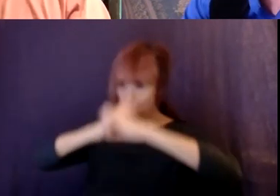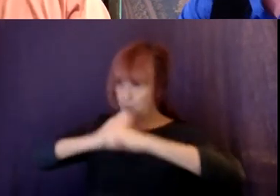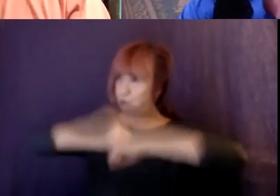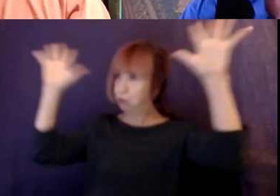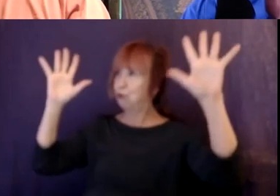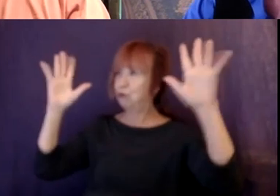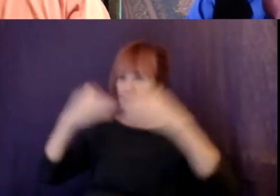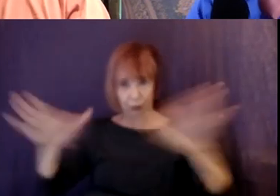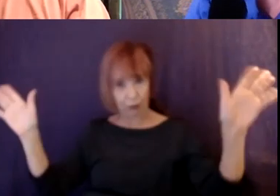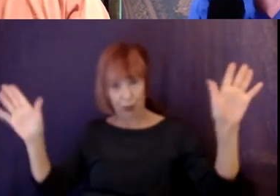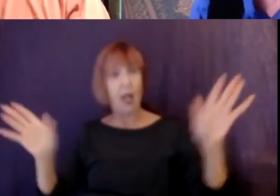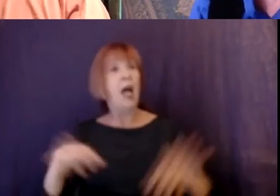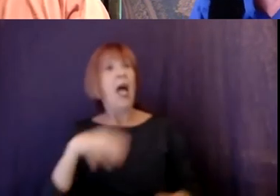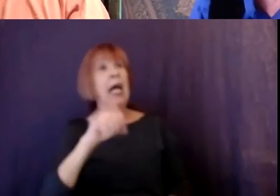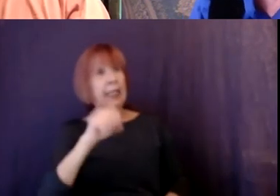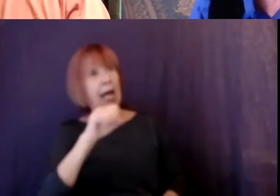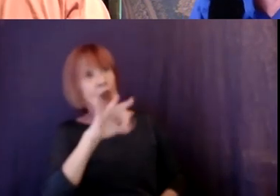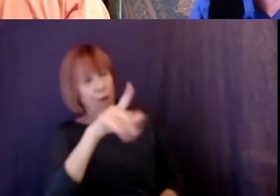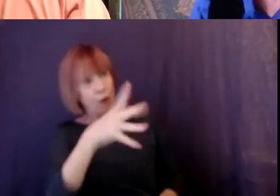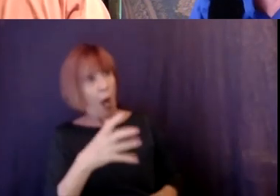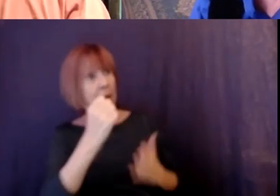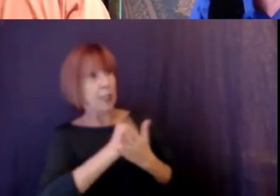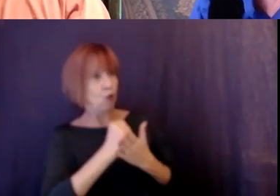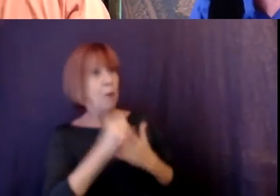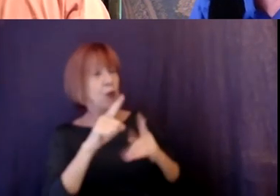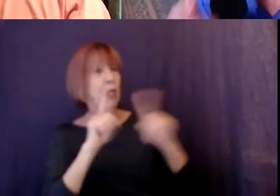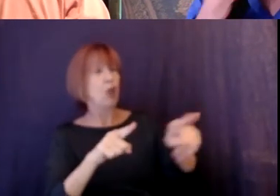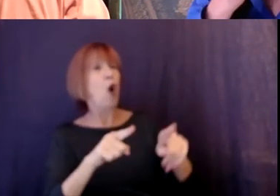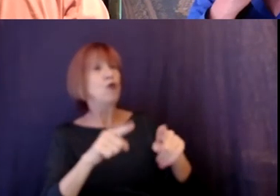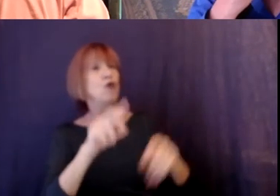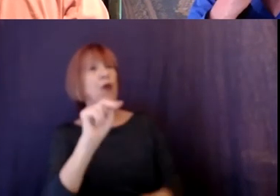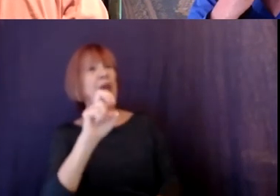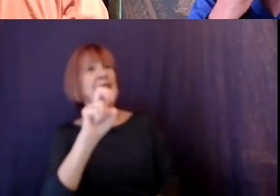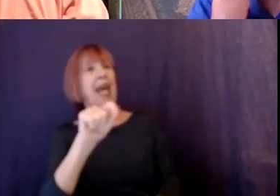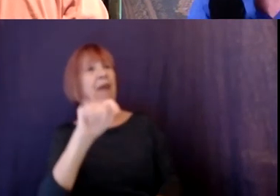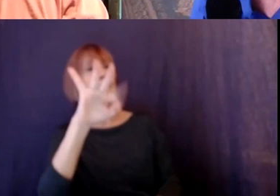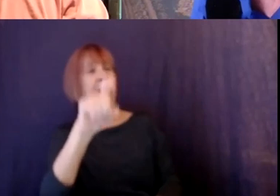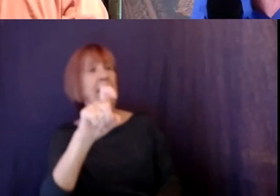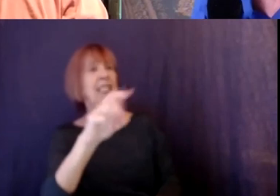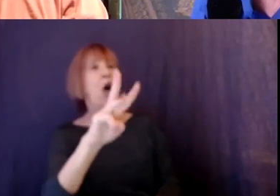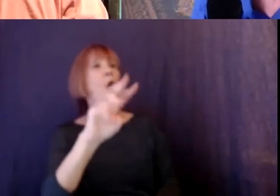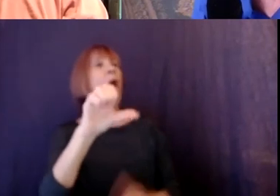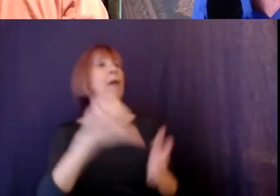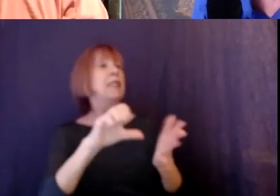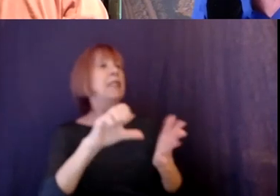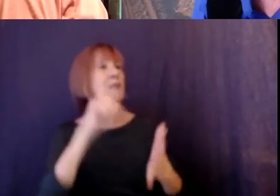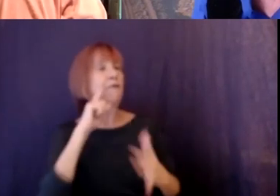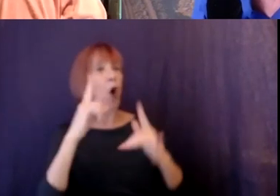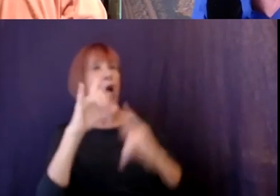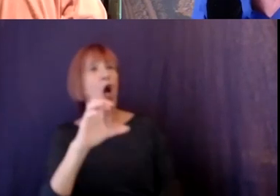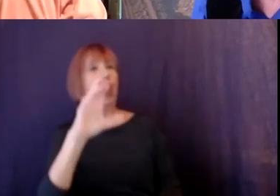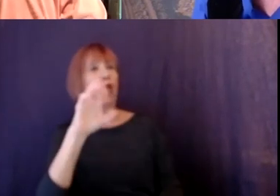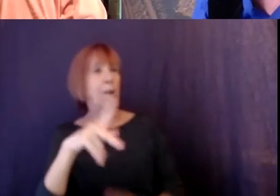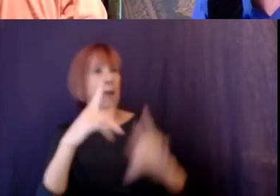to get that script, if you go to the Netflix website for Crip Camp, there's a area that's called, there's a menu for